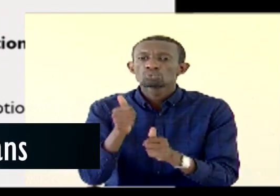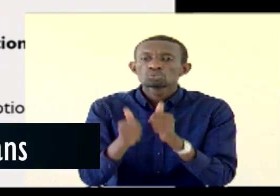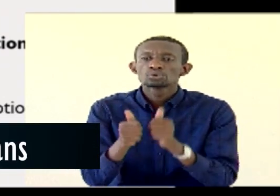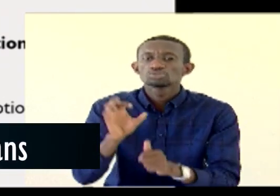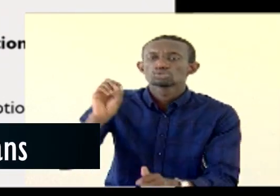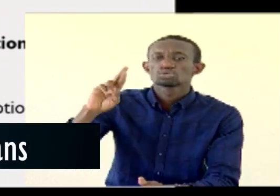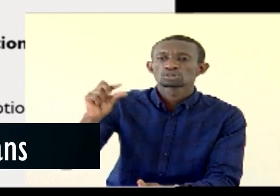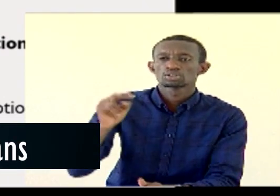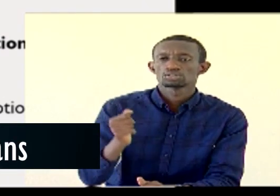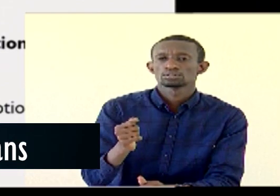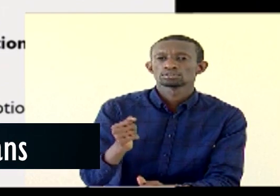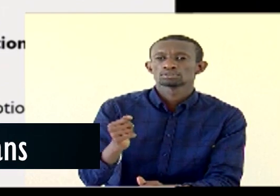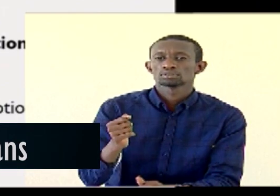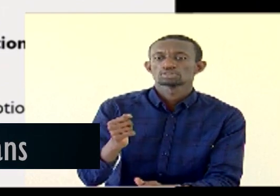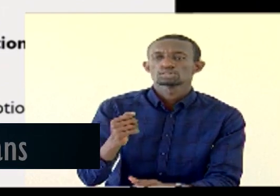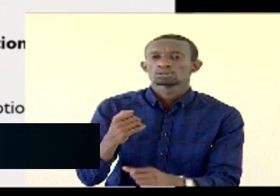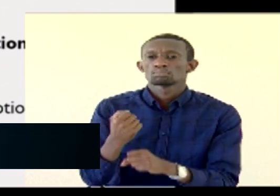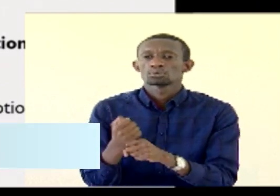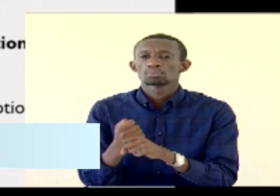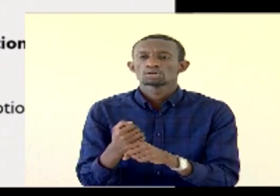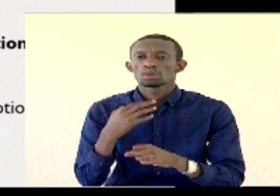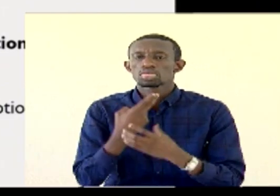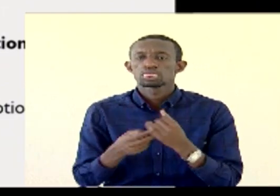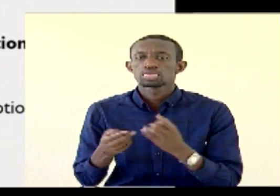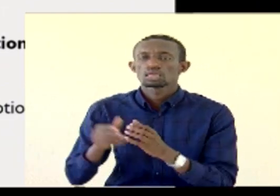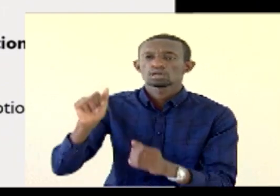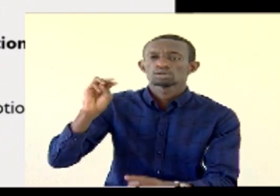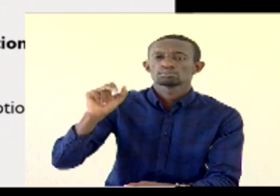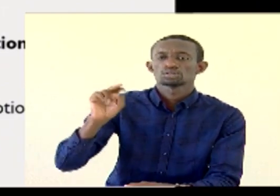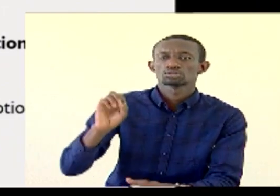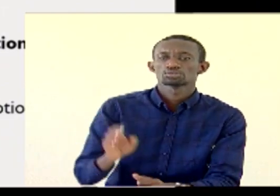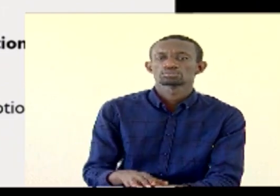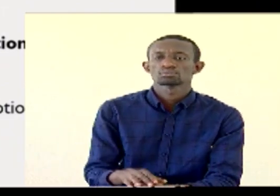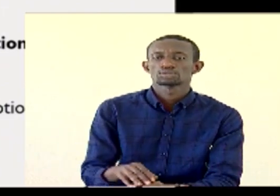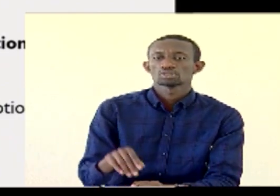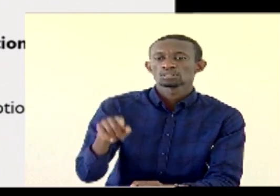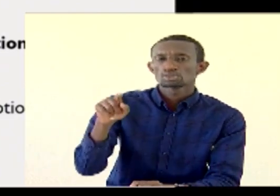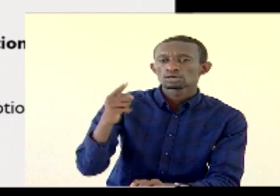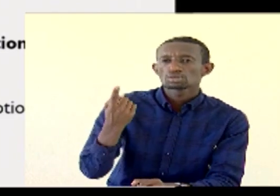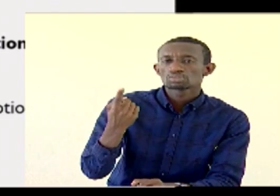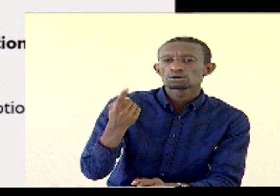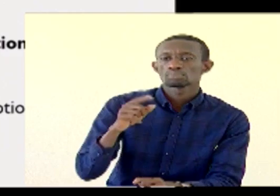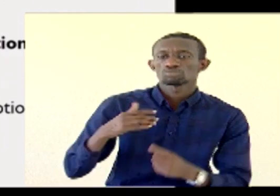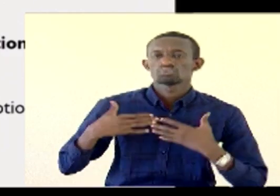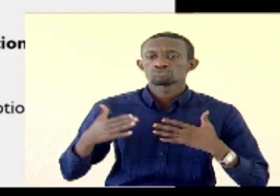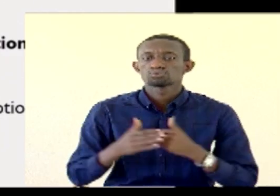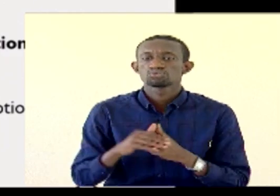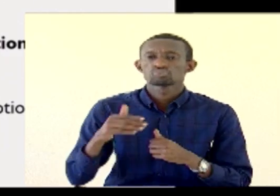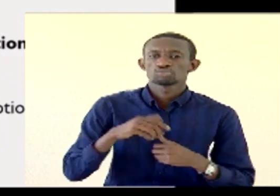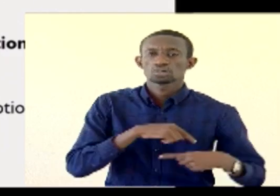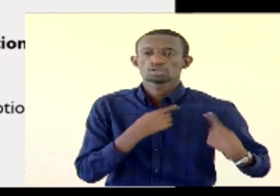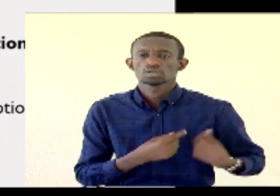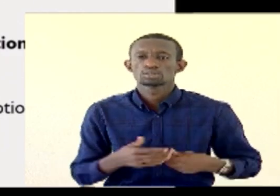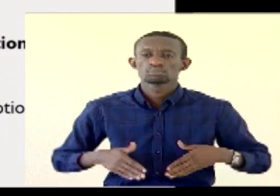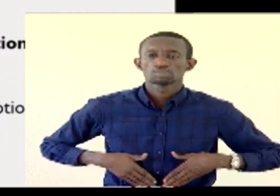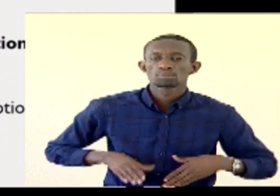number 1, lungs, the heart, and even the kidney, and even the liver. Number 3, the active uptake of substances into the blood from